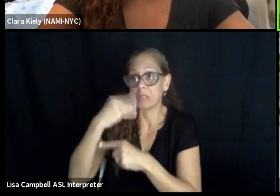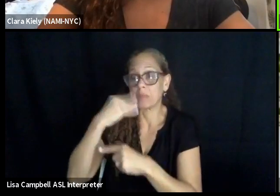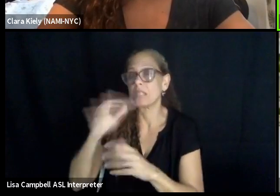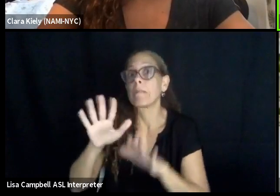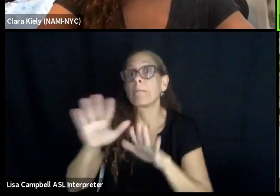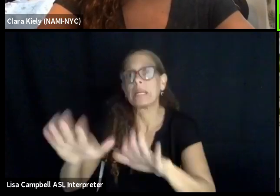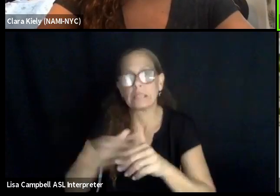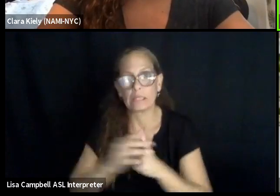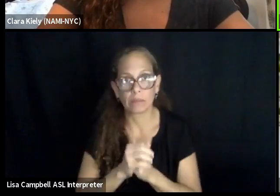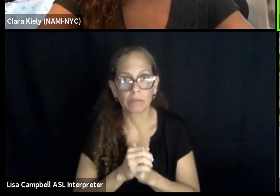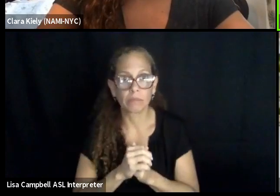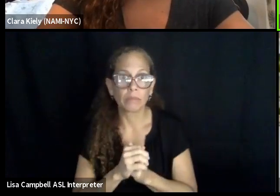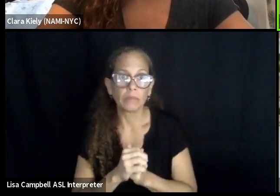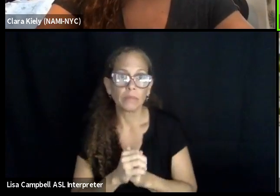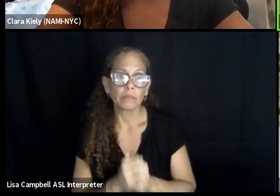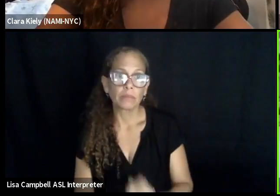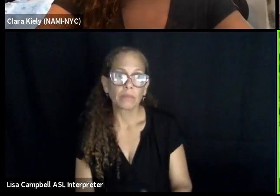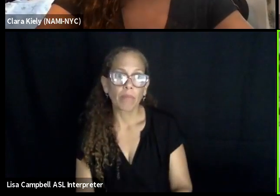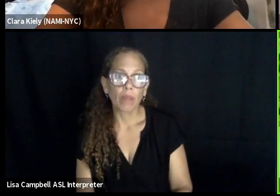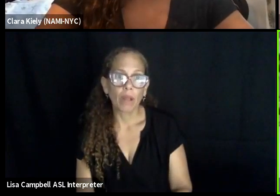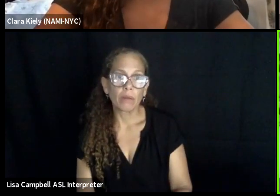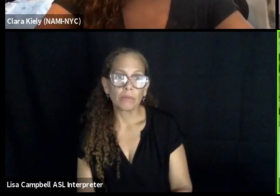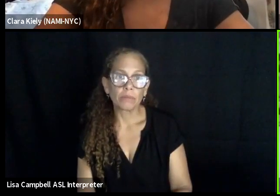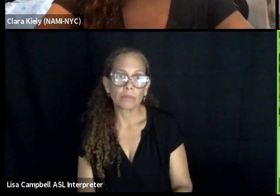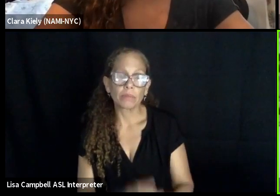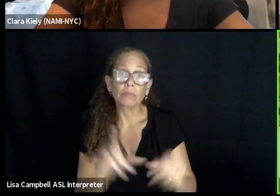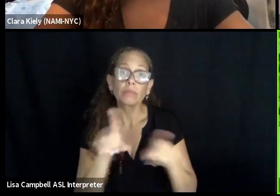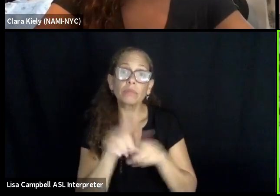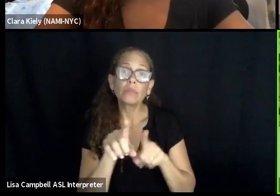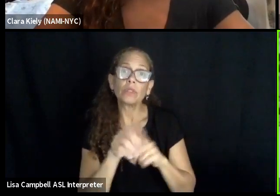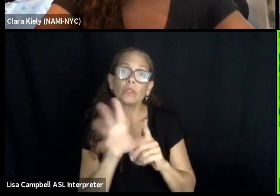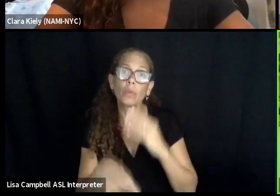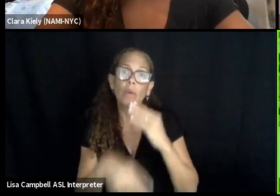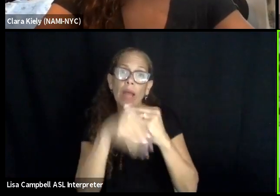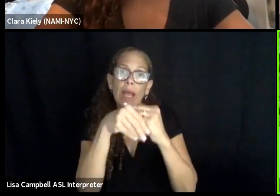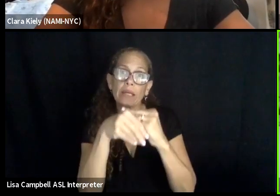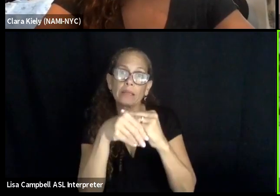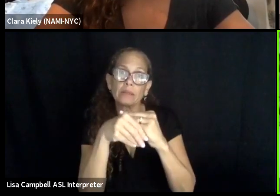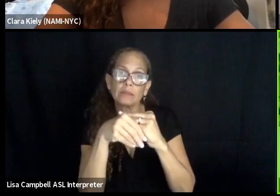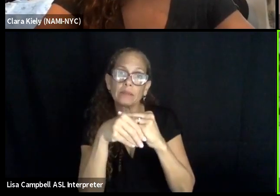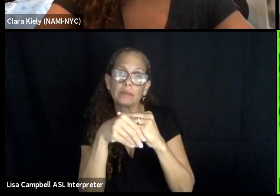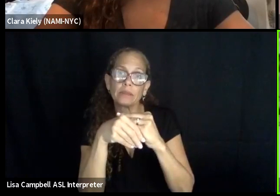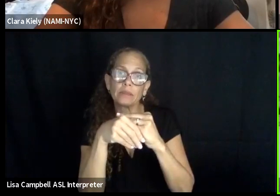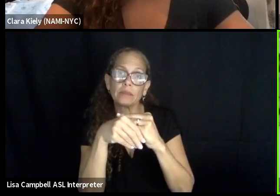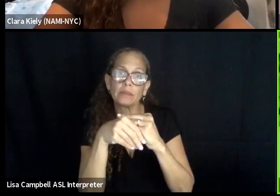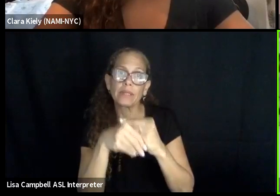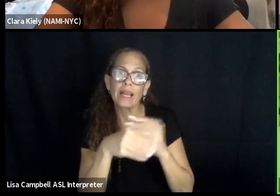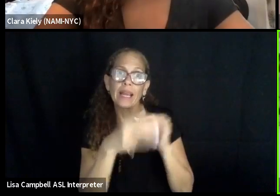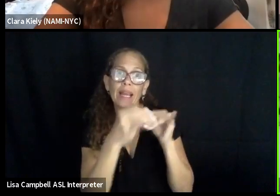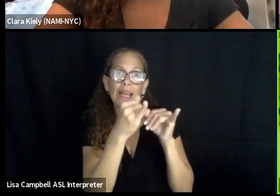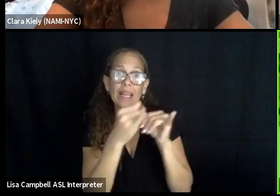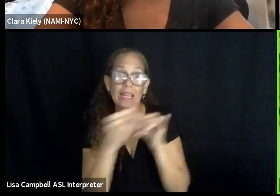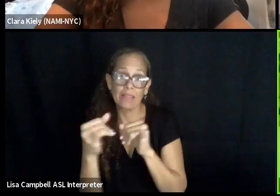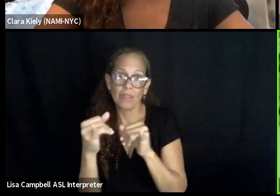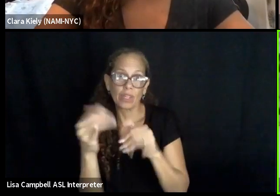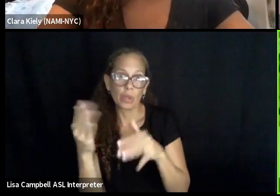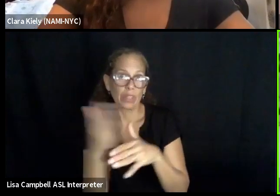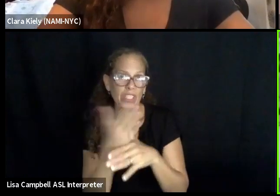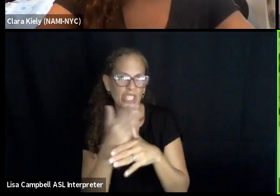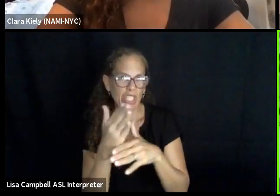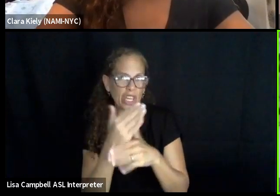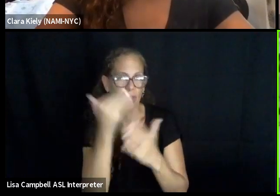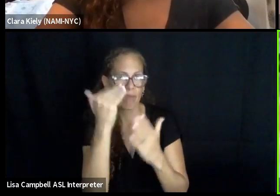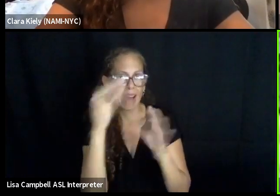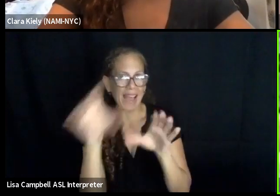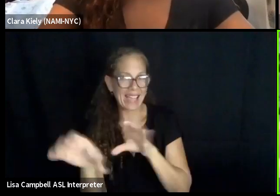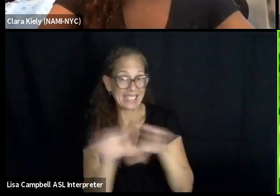amazing. One thing I'd add is I have had individuals share that list of activities. So